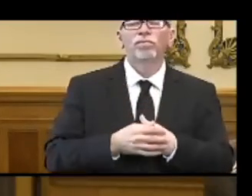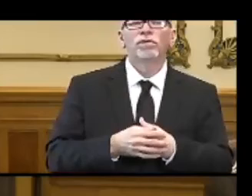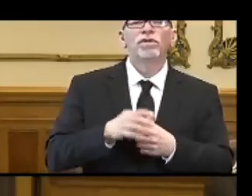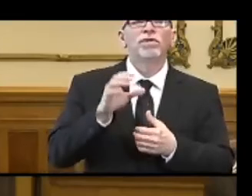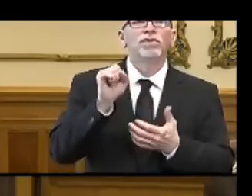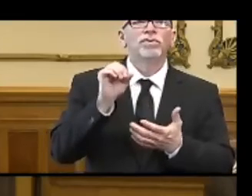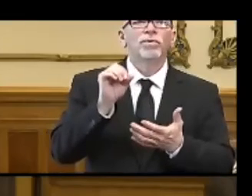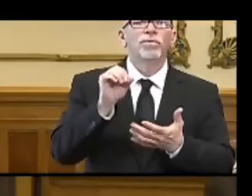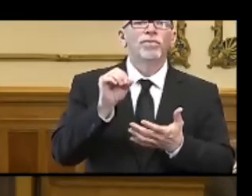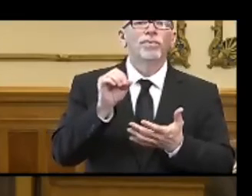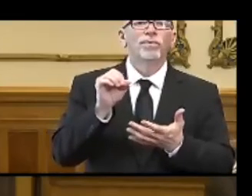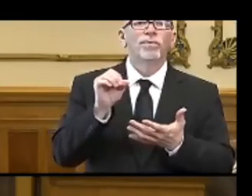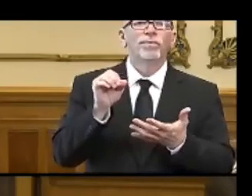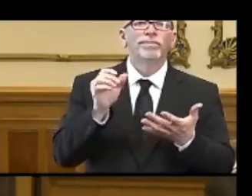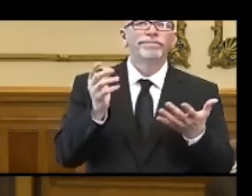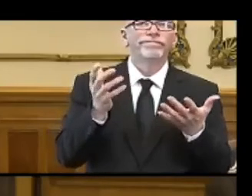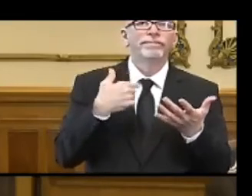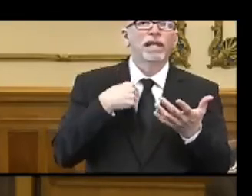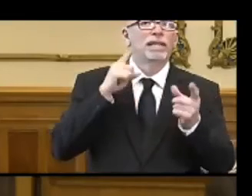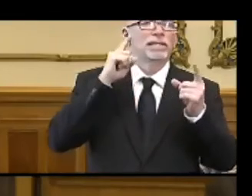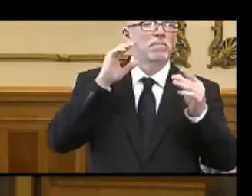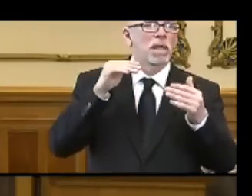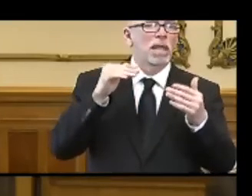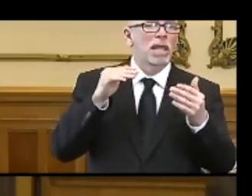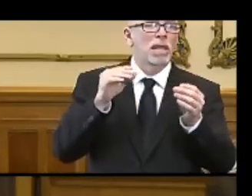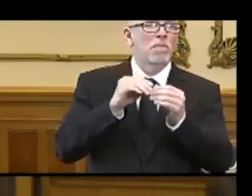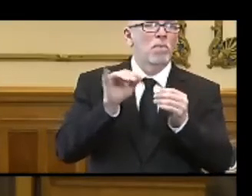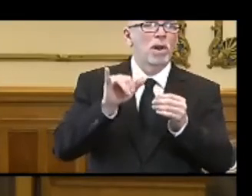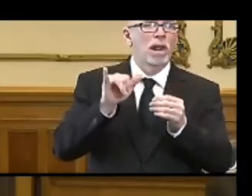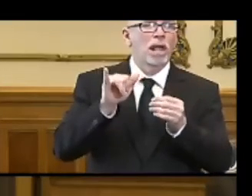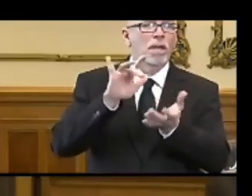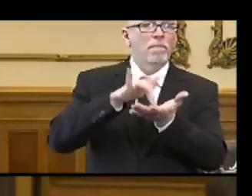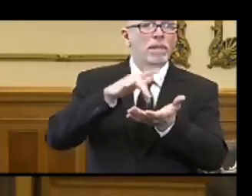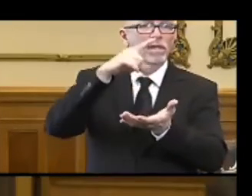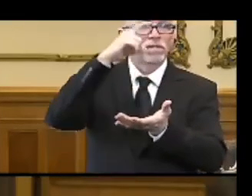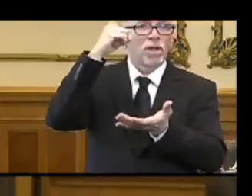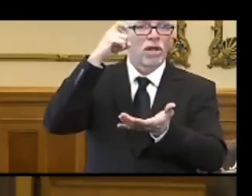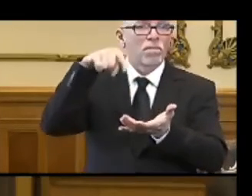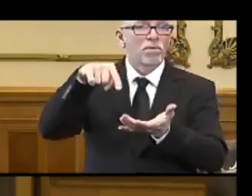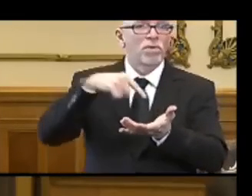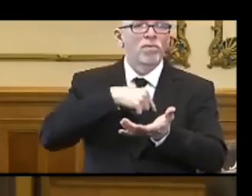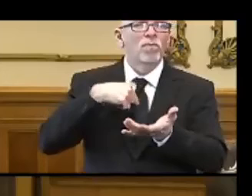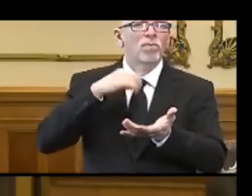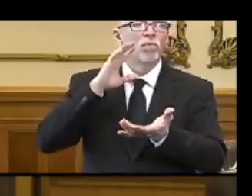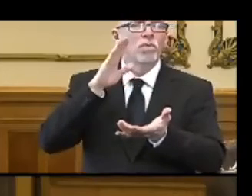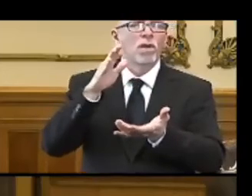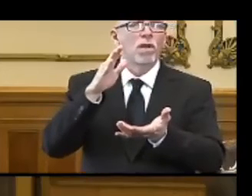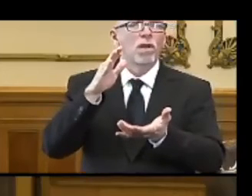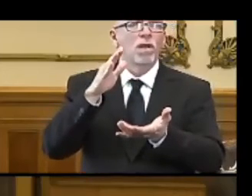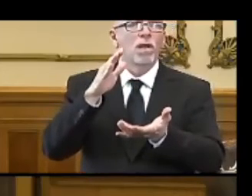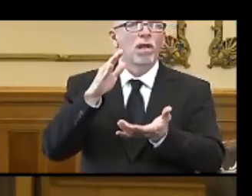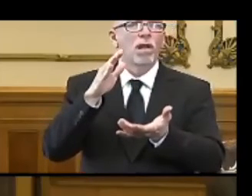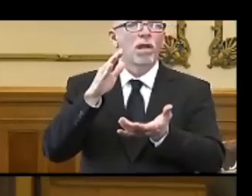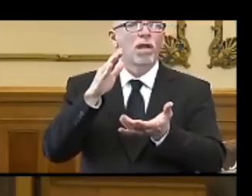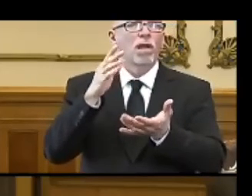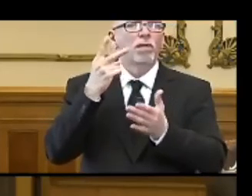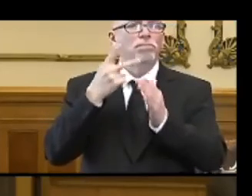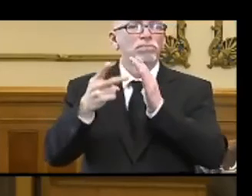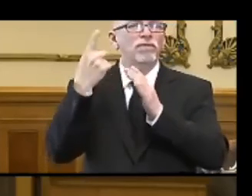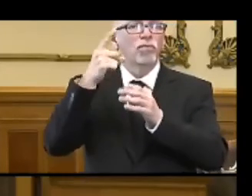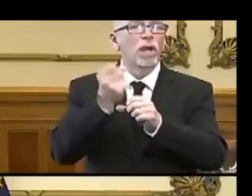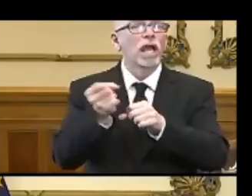that I would expect probably in the middle of the summer in anticipation of building the next year's